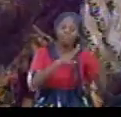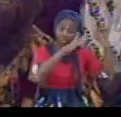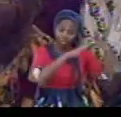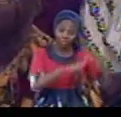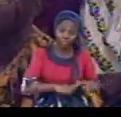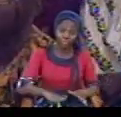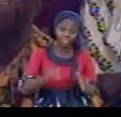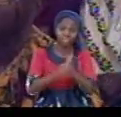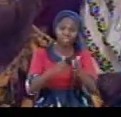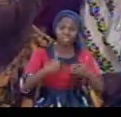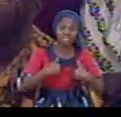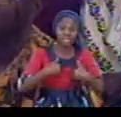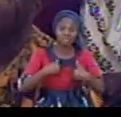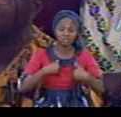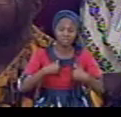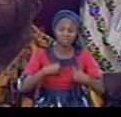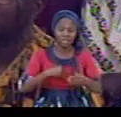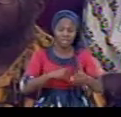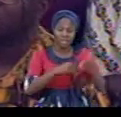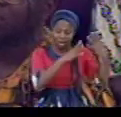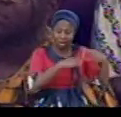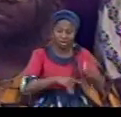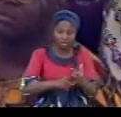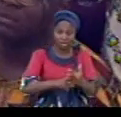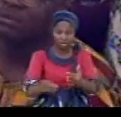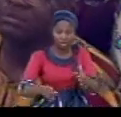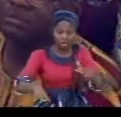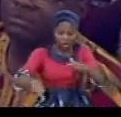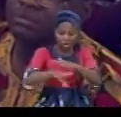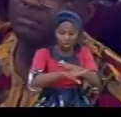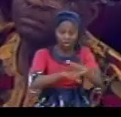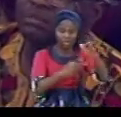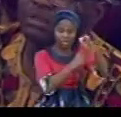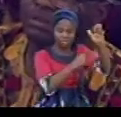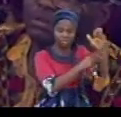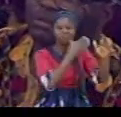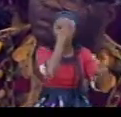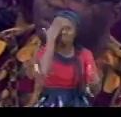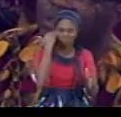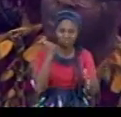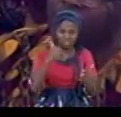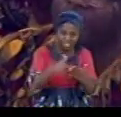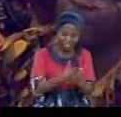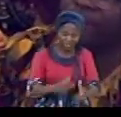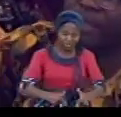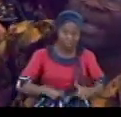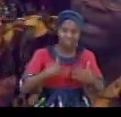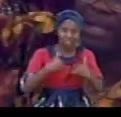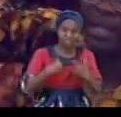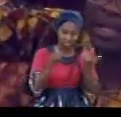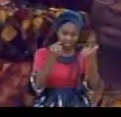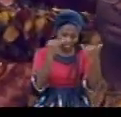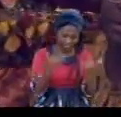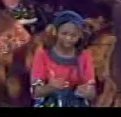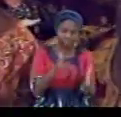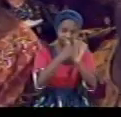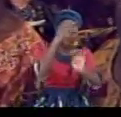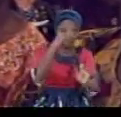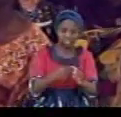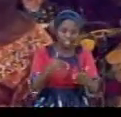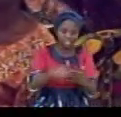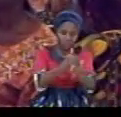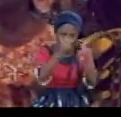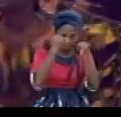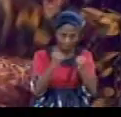gone under the bridge, forget. A new life has now come. Yeah. New power has